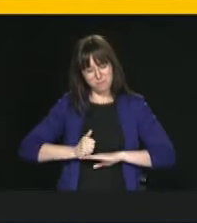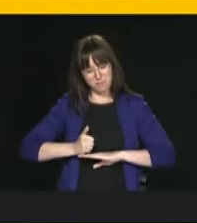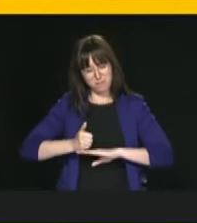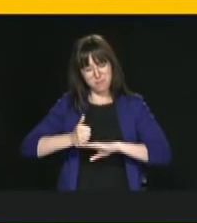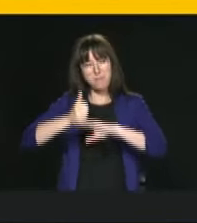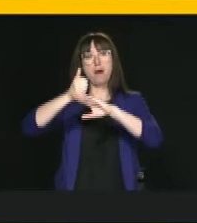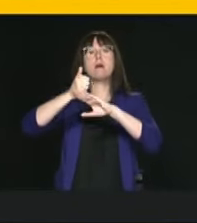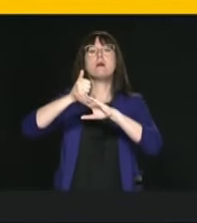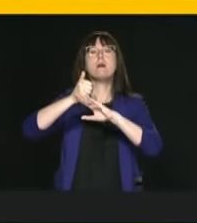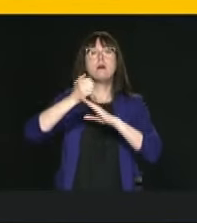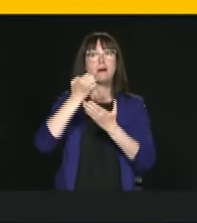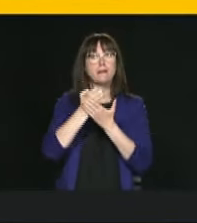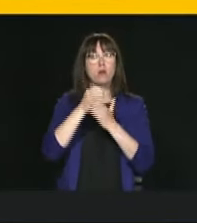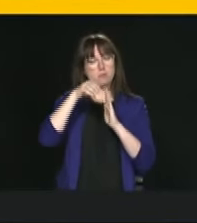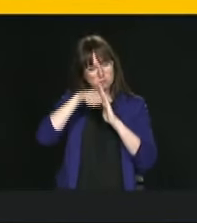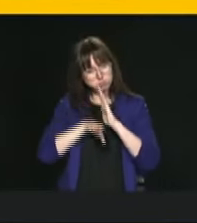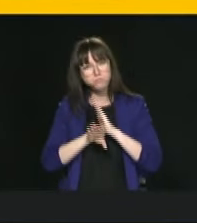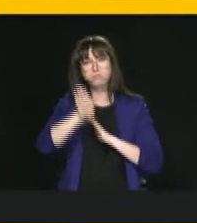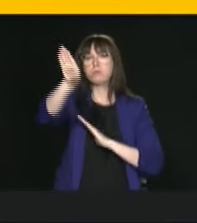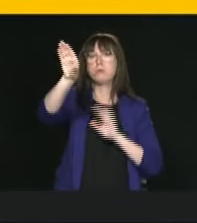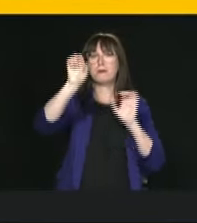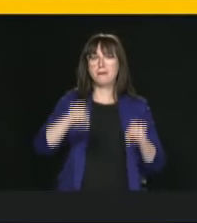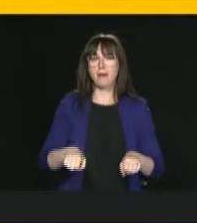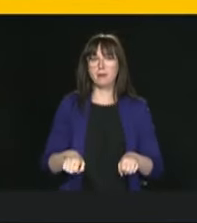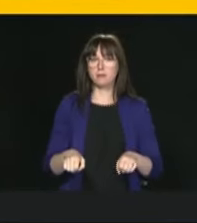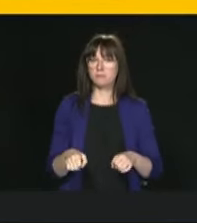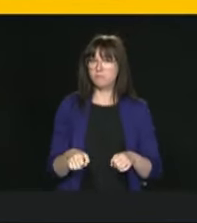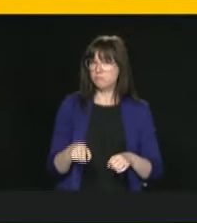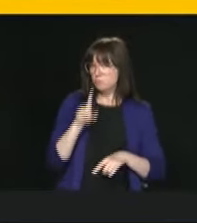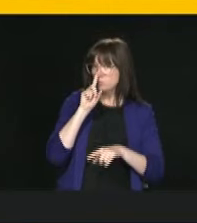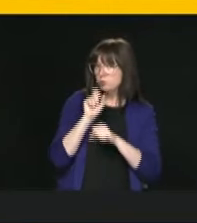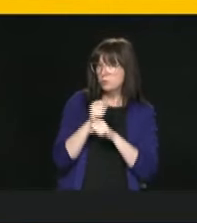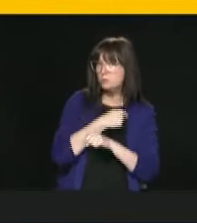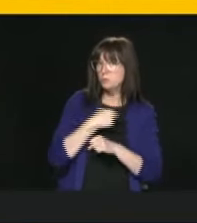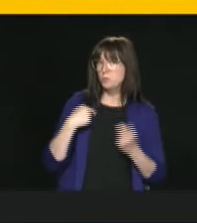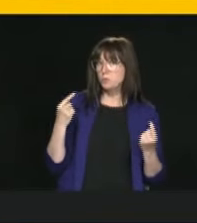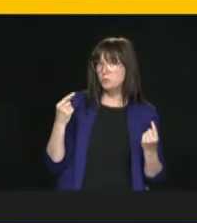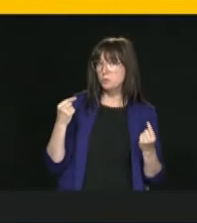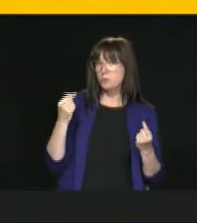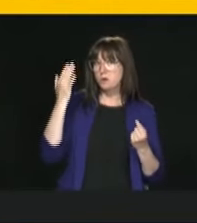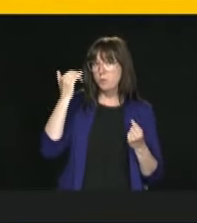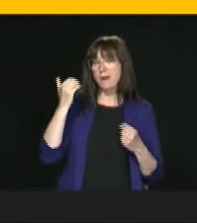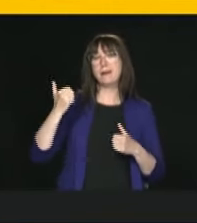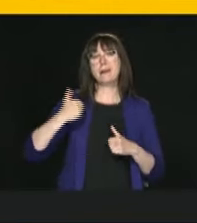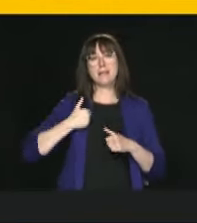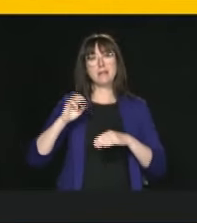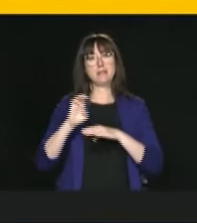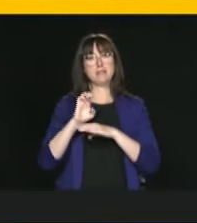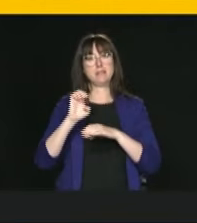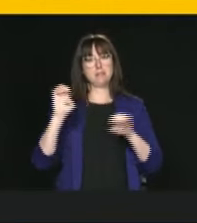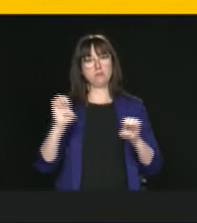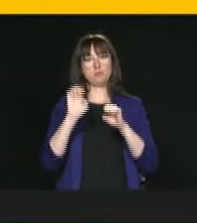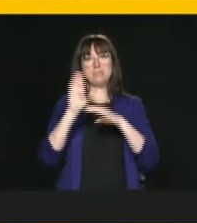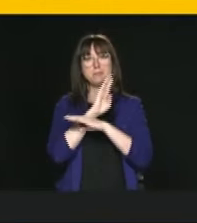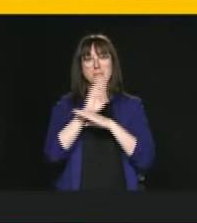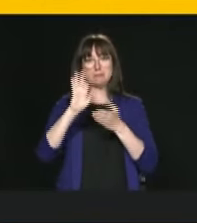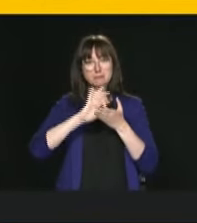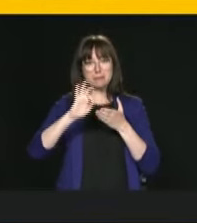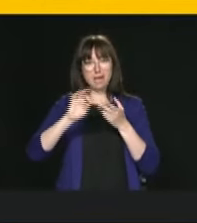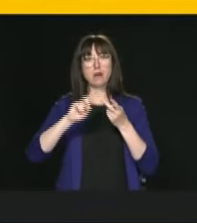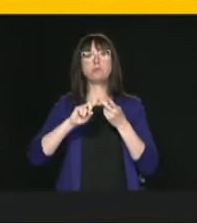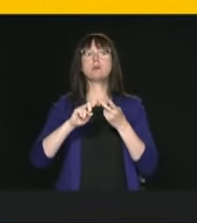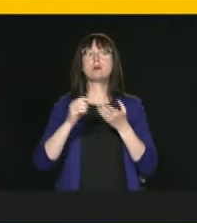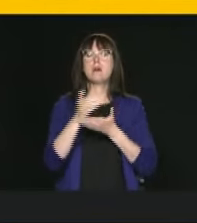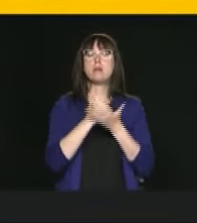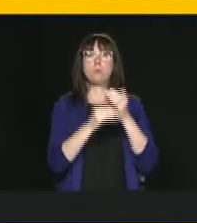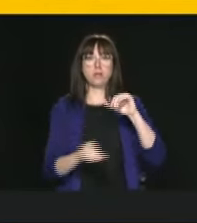come roaring back. And that's what we're doing with measures like the Canada Emergency Business Account and the Canada Emergency Wage